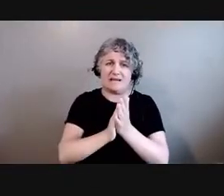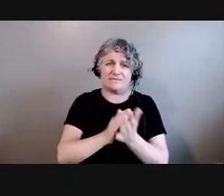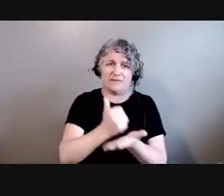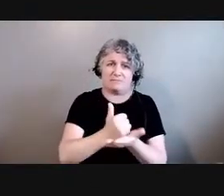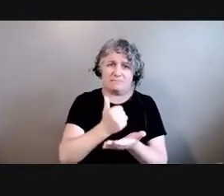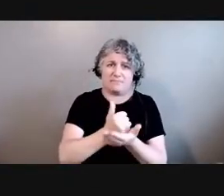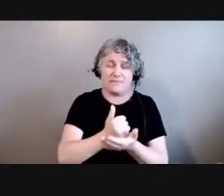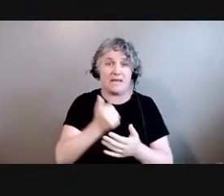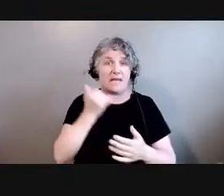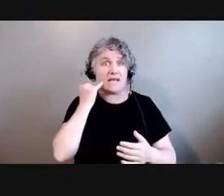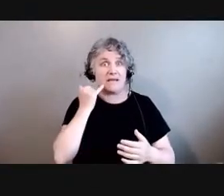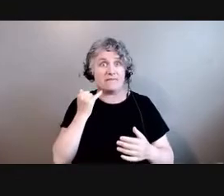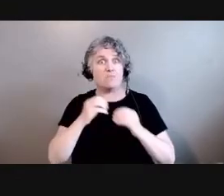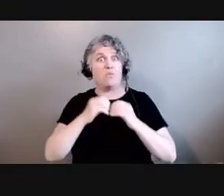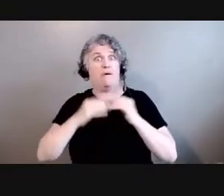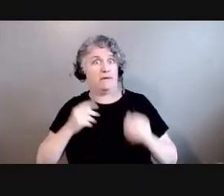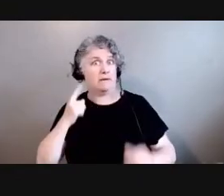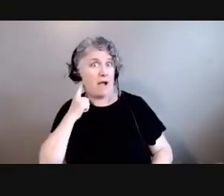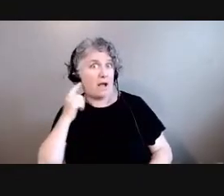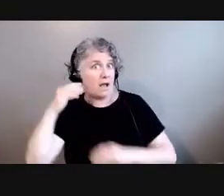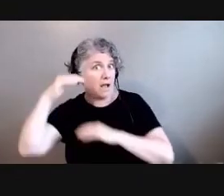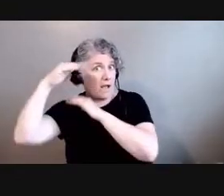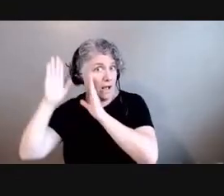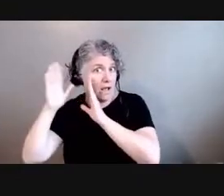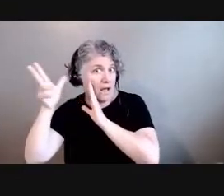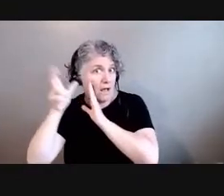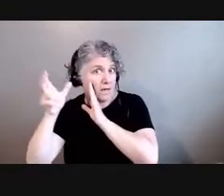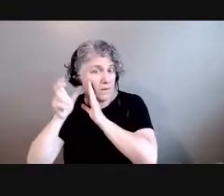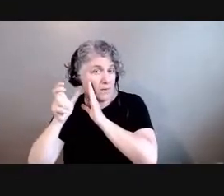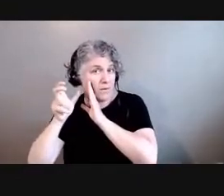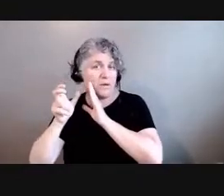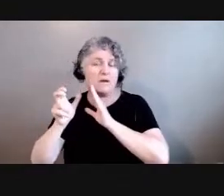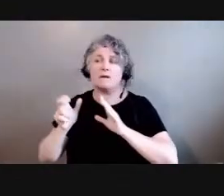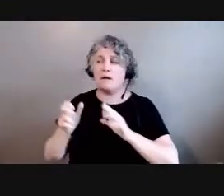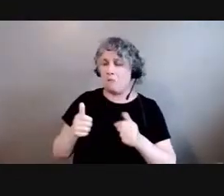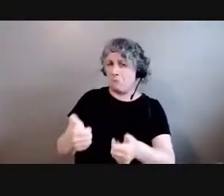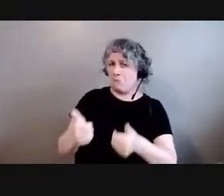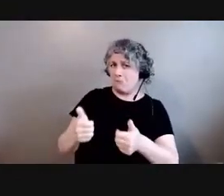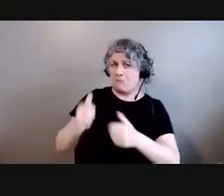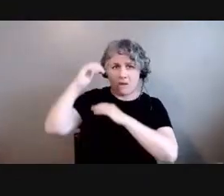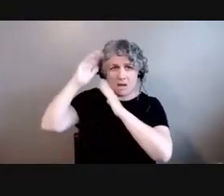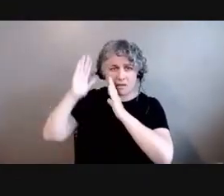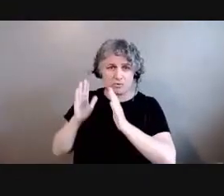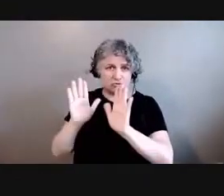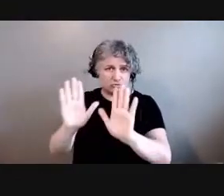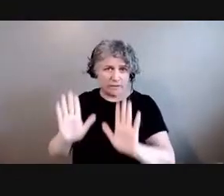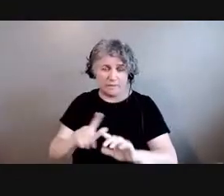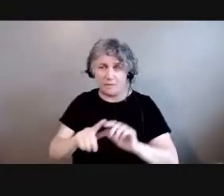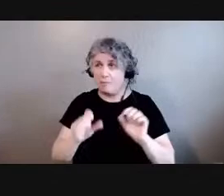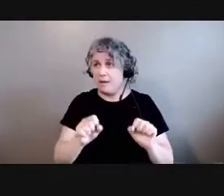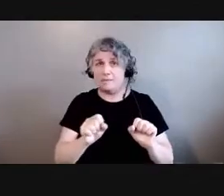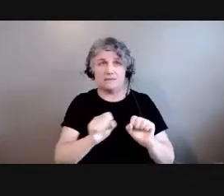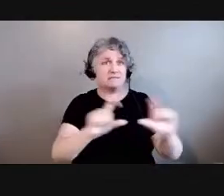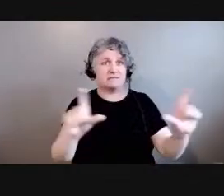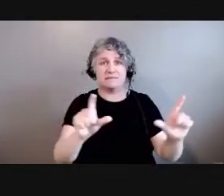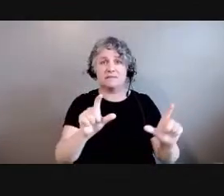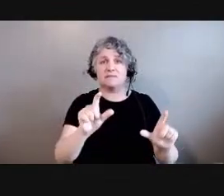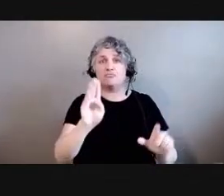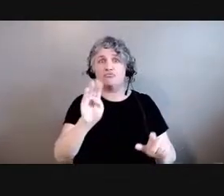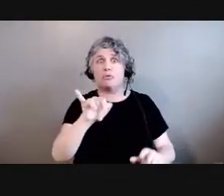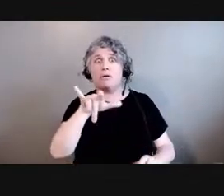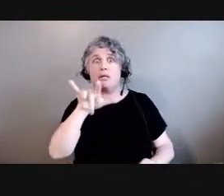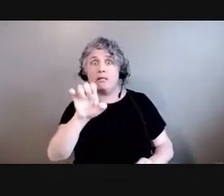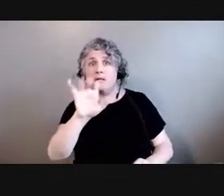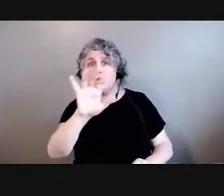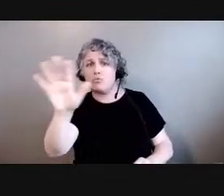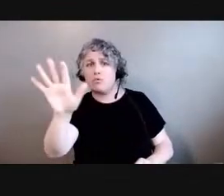than the audio, then yes, I would still need to say, hey, okay, the audio is great, but is it possible for there to be Braille somewhere,